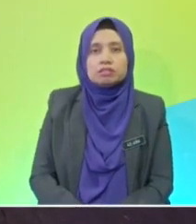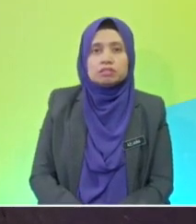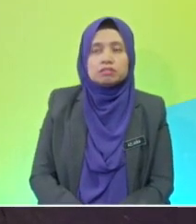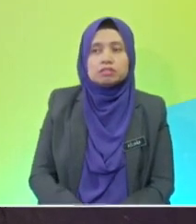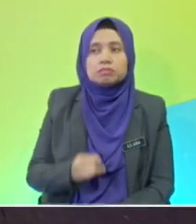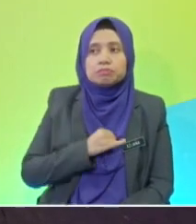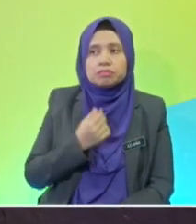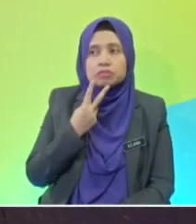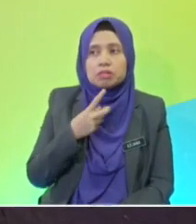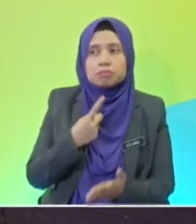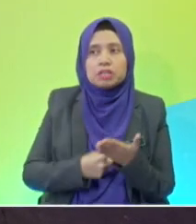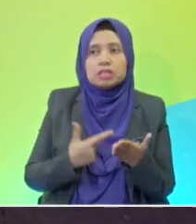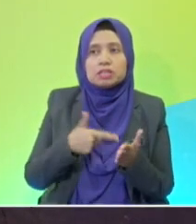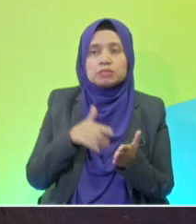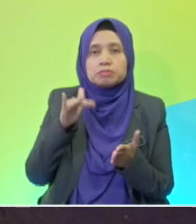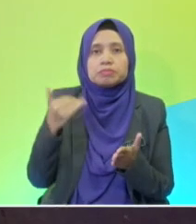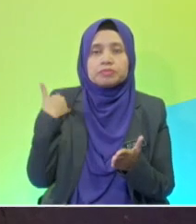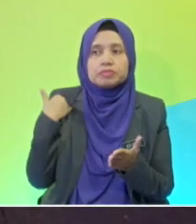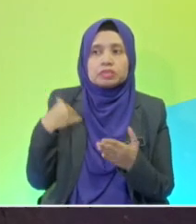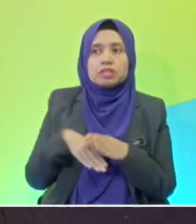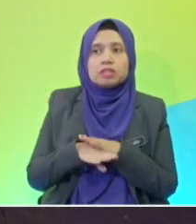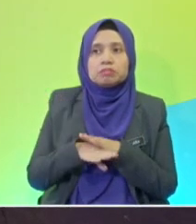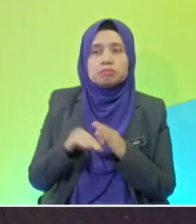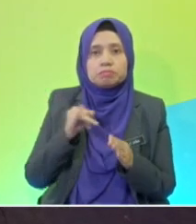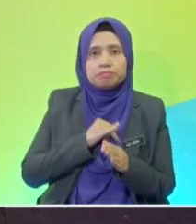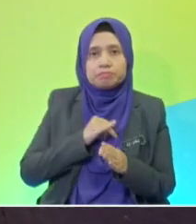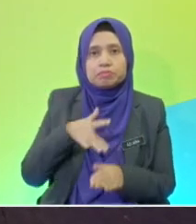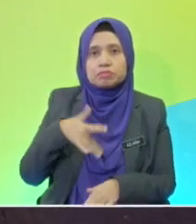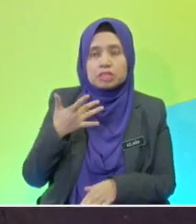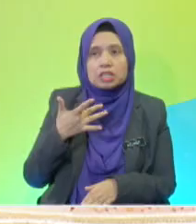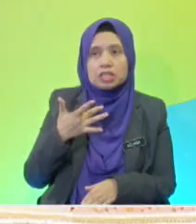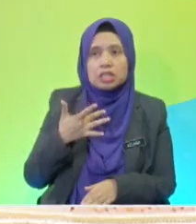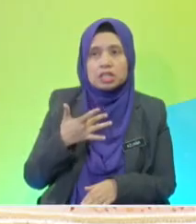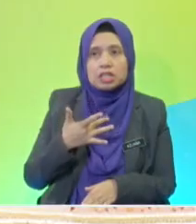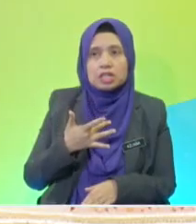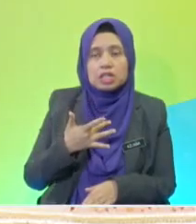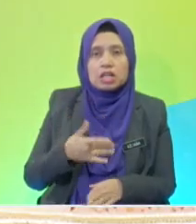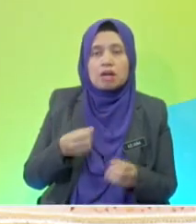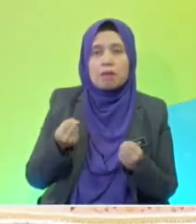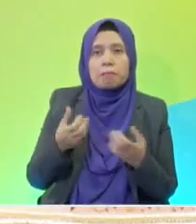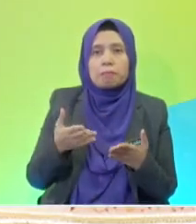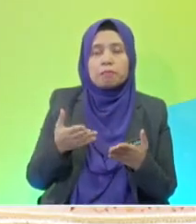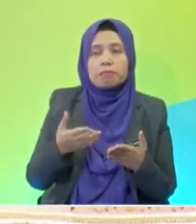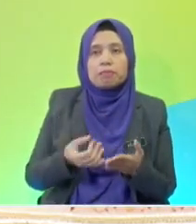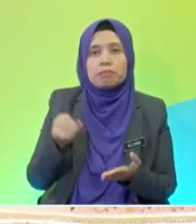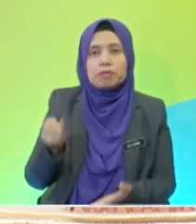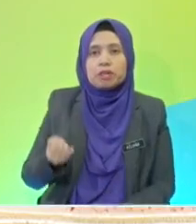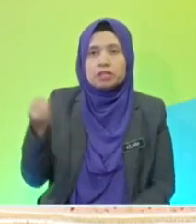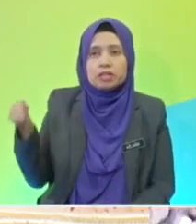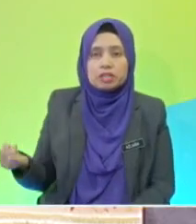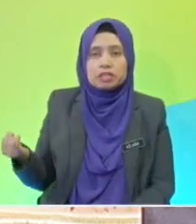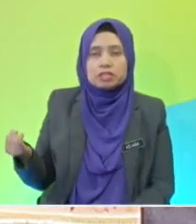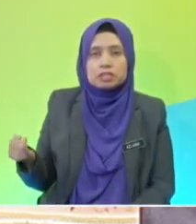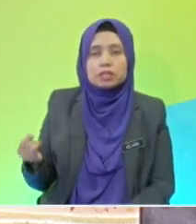the time capsules. Okay. Okay. So I think finding out the items that we have Yeah. in the time capsule